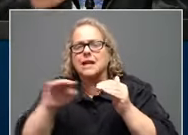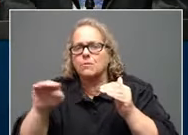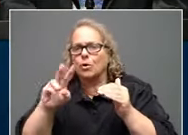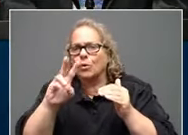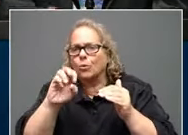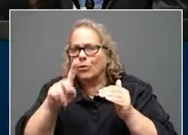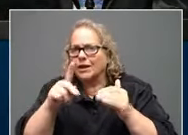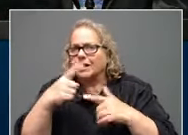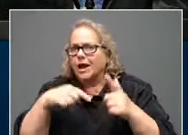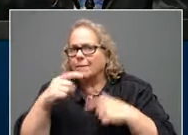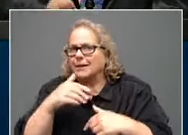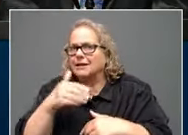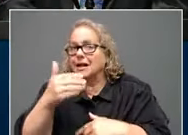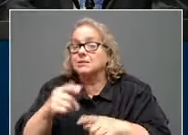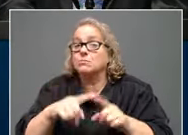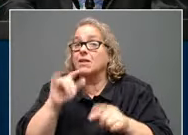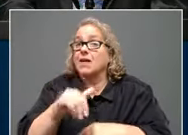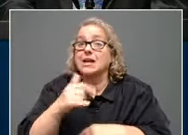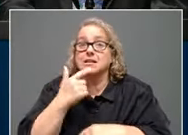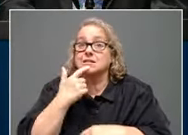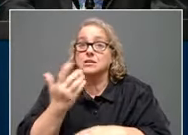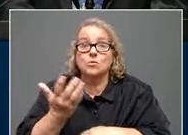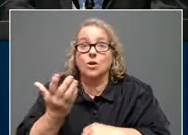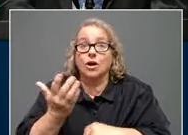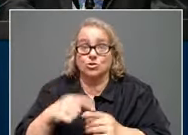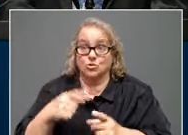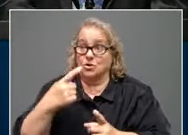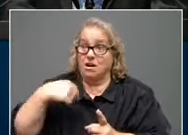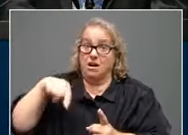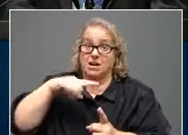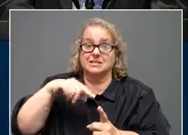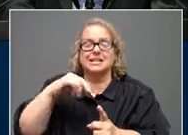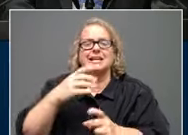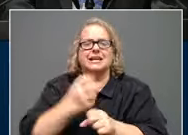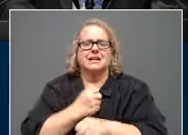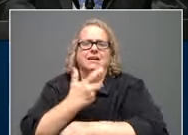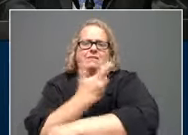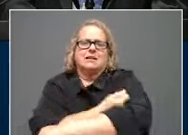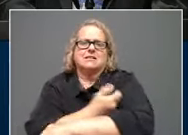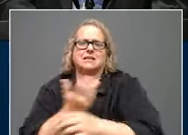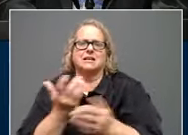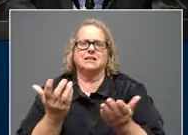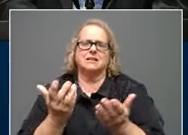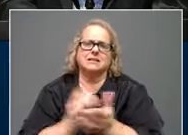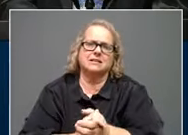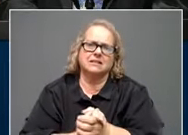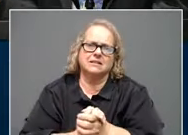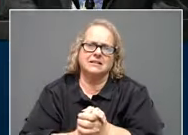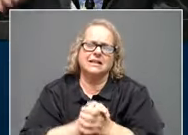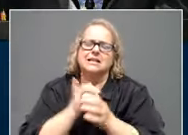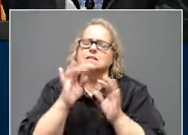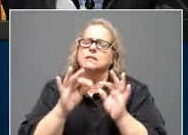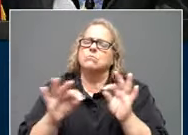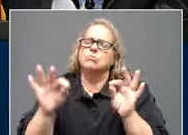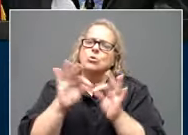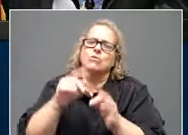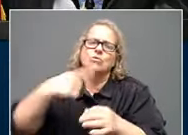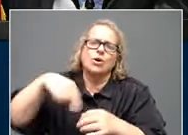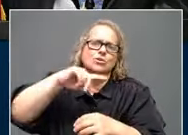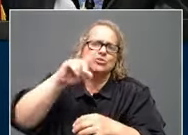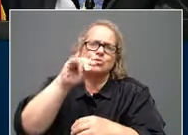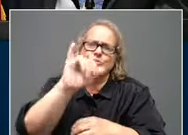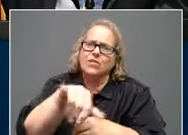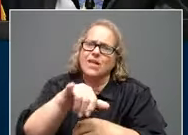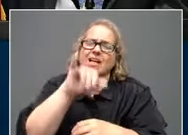that says, what that should say to us all is get vaccinated. It is important for us to do that. That's